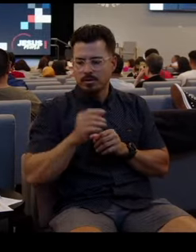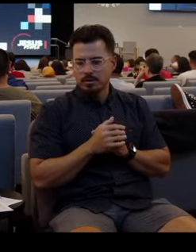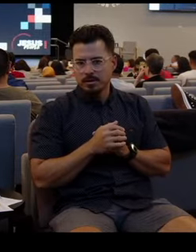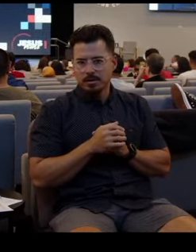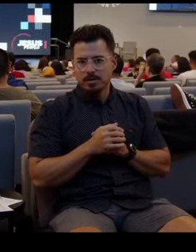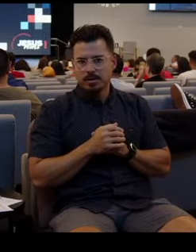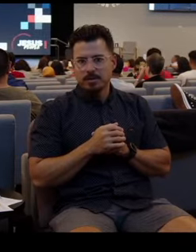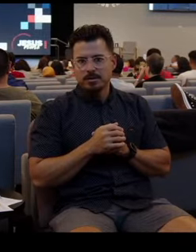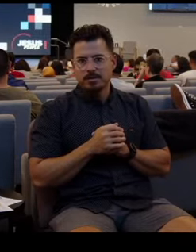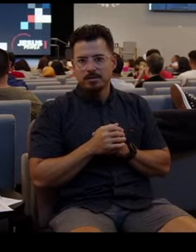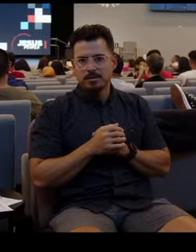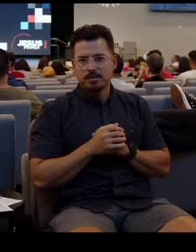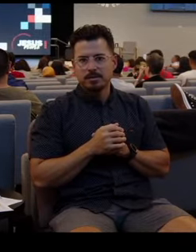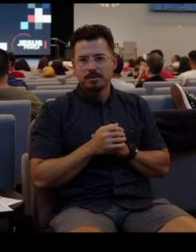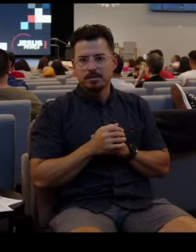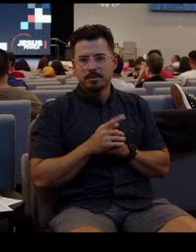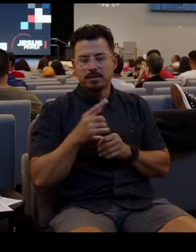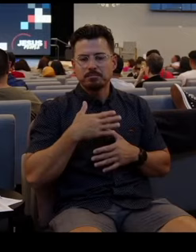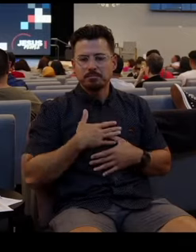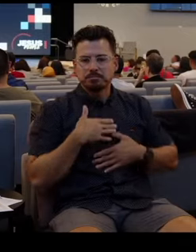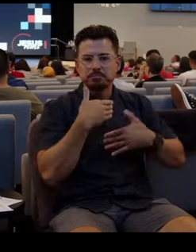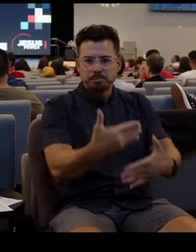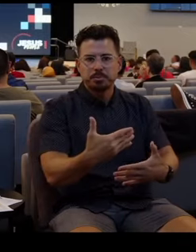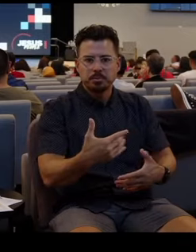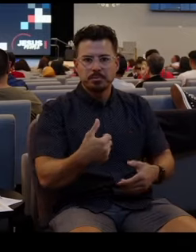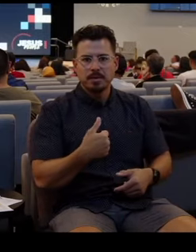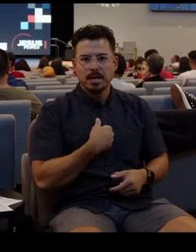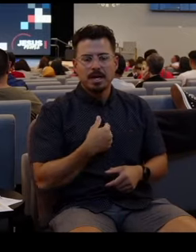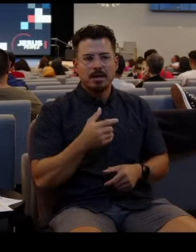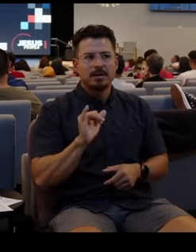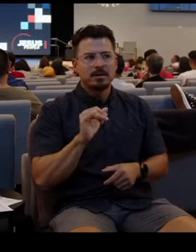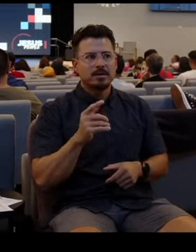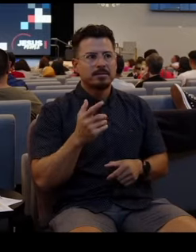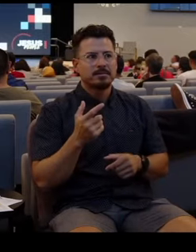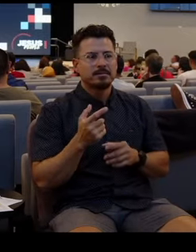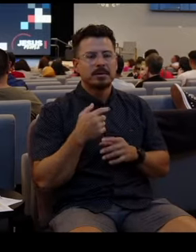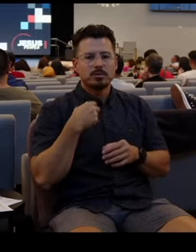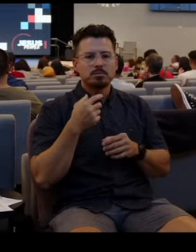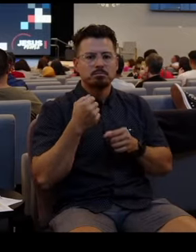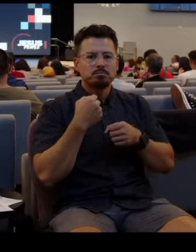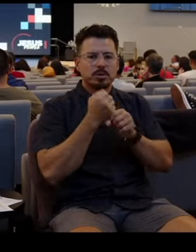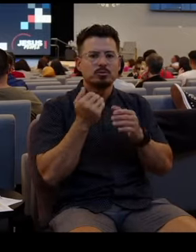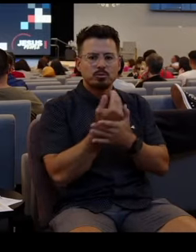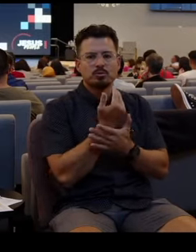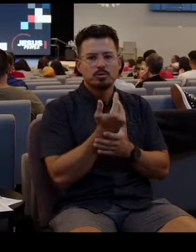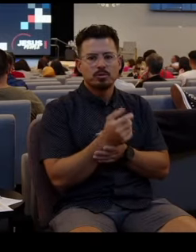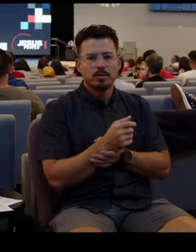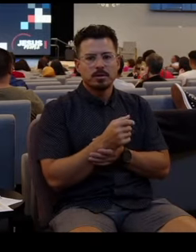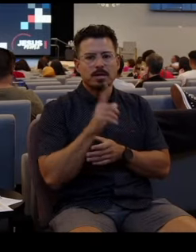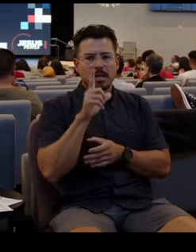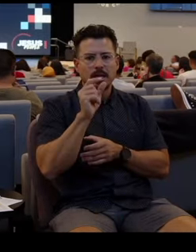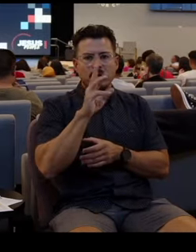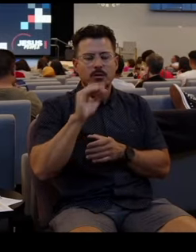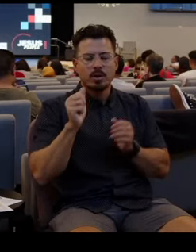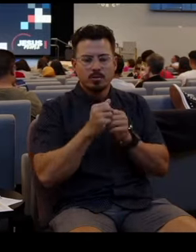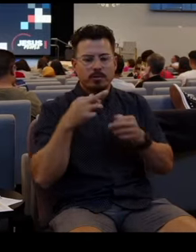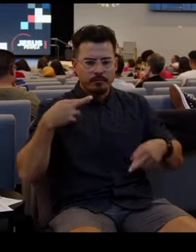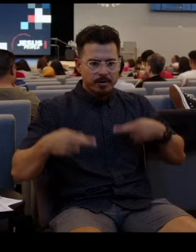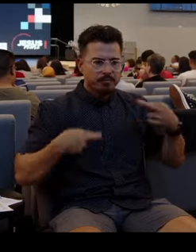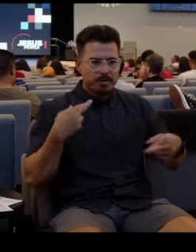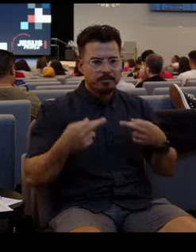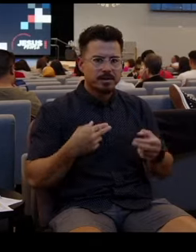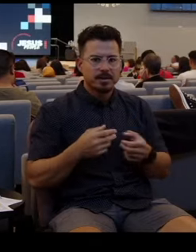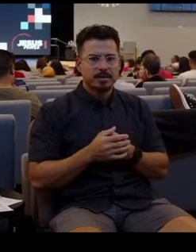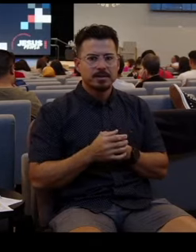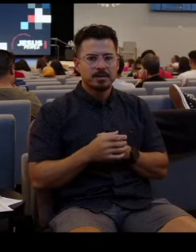I'll just, you know, full confession. I do like to innovate a bit. And so Larry was with me for a revival, and he said, Fred,